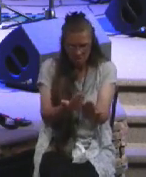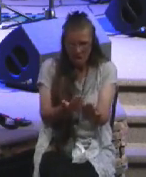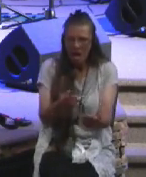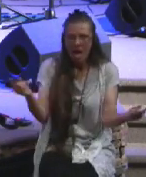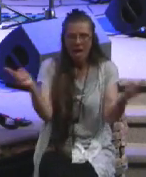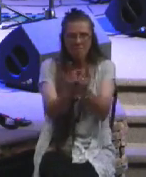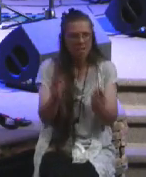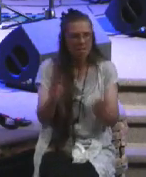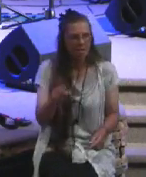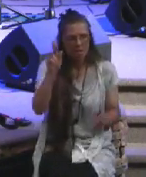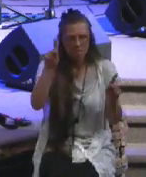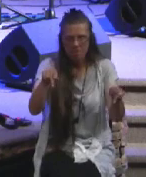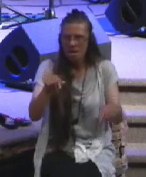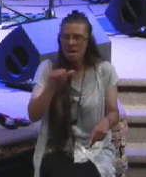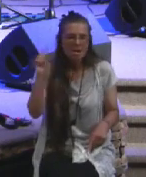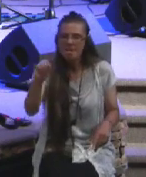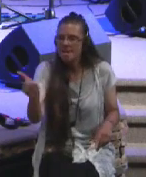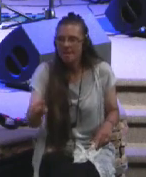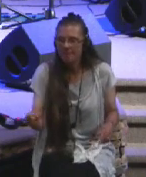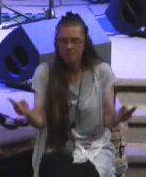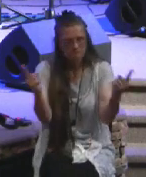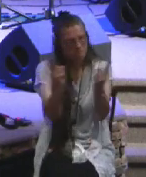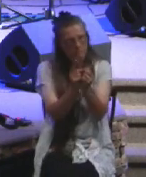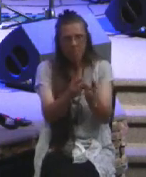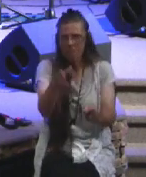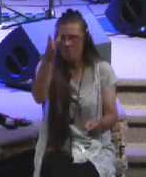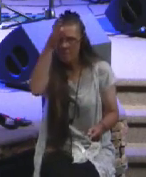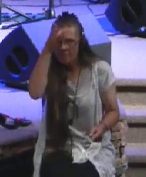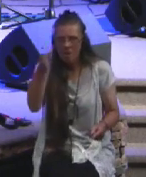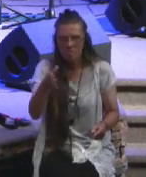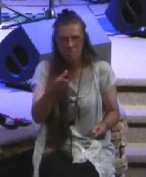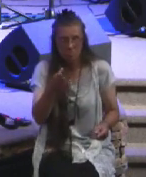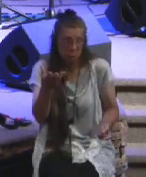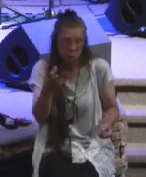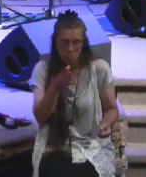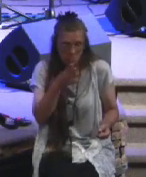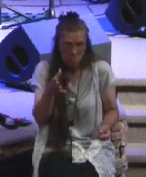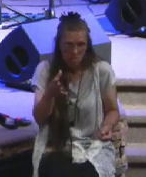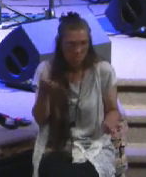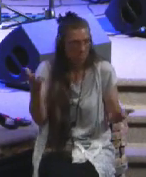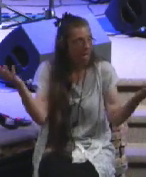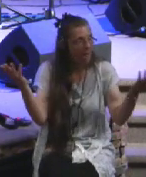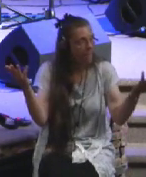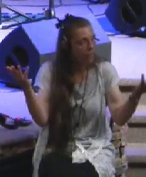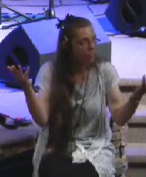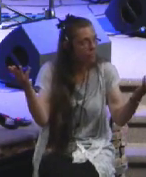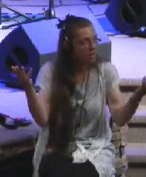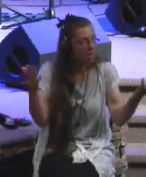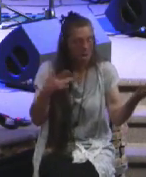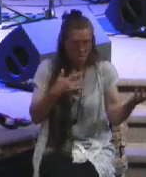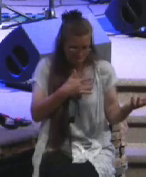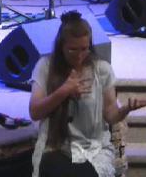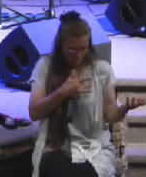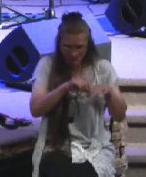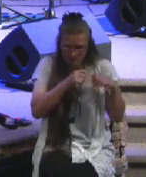have never met their mother or their father ever. And my heart